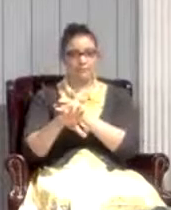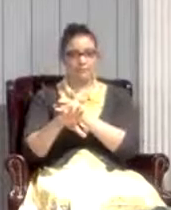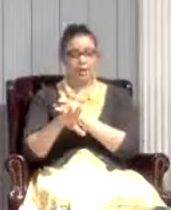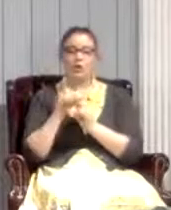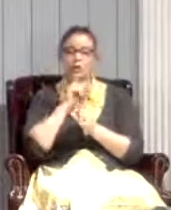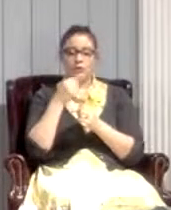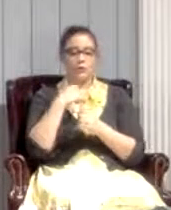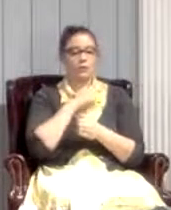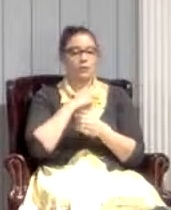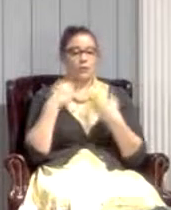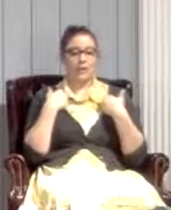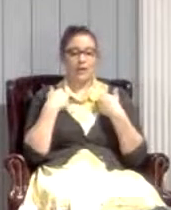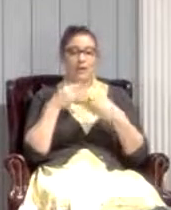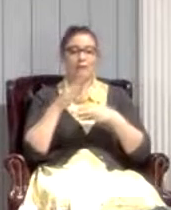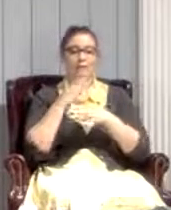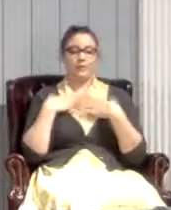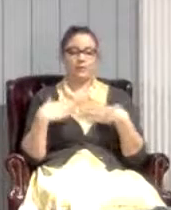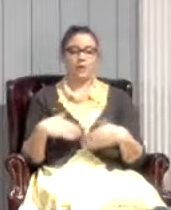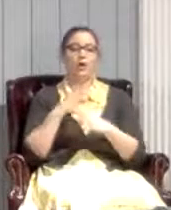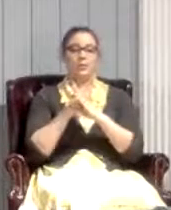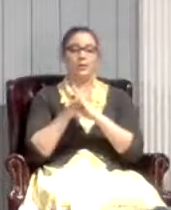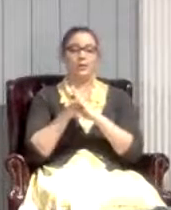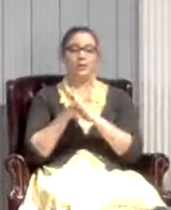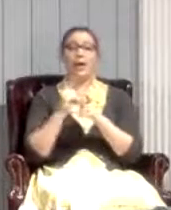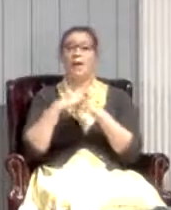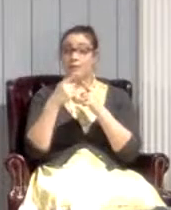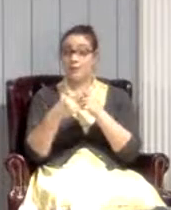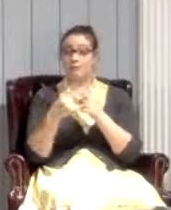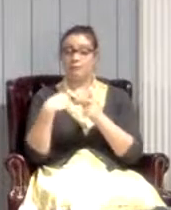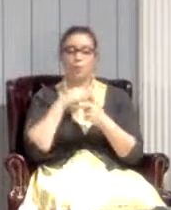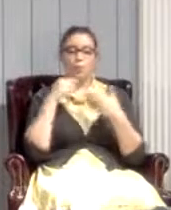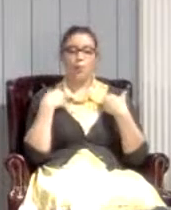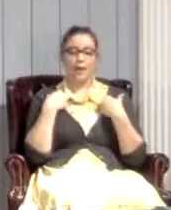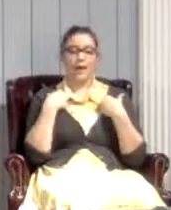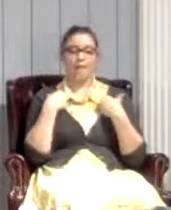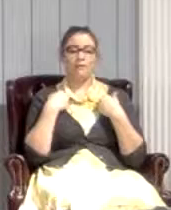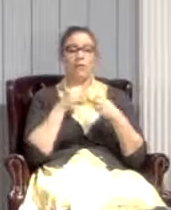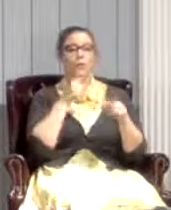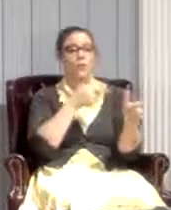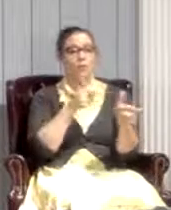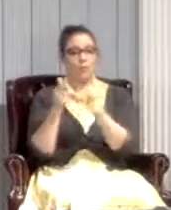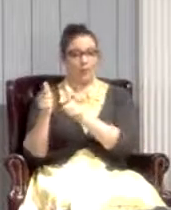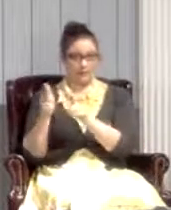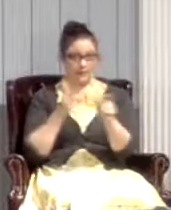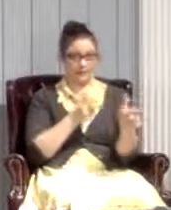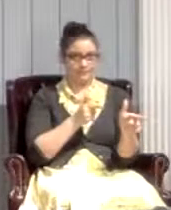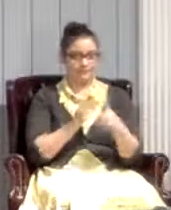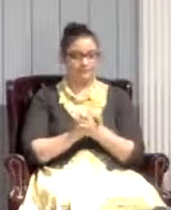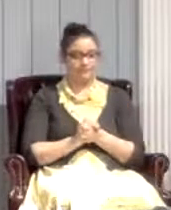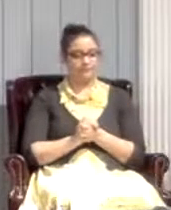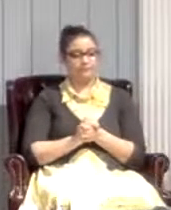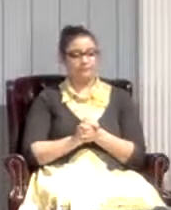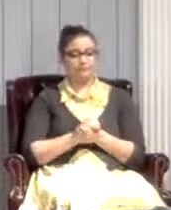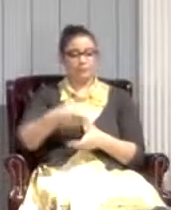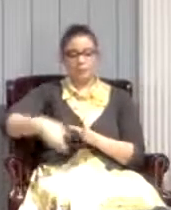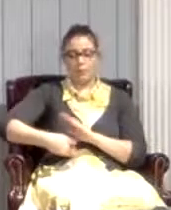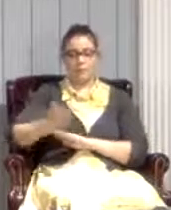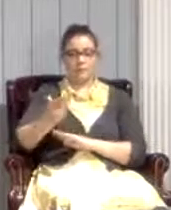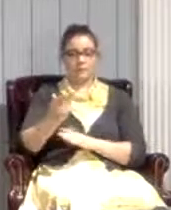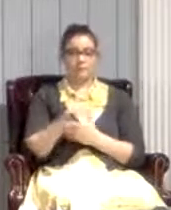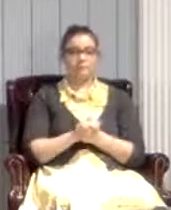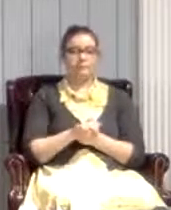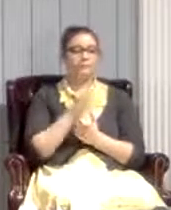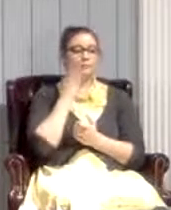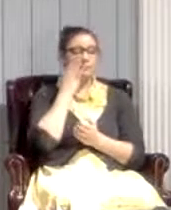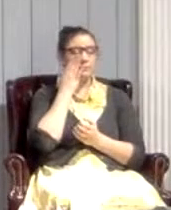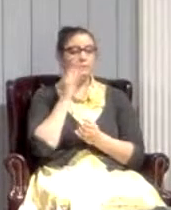armor. And then we also have some weapons in Ephesians chapter 6, verses 17 and 18. And the last part of